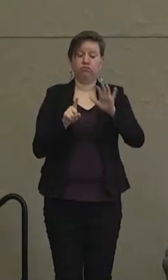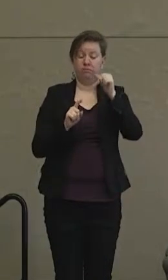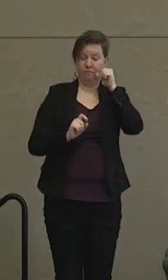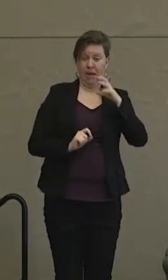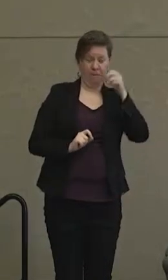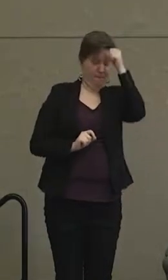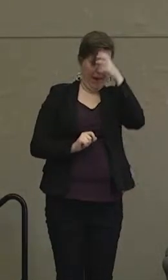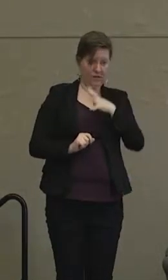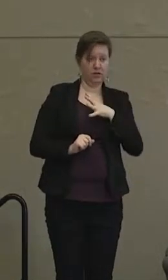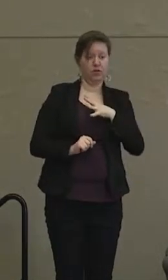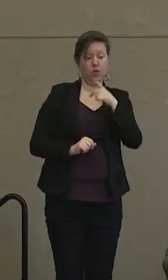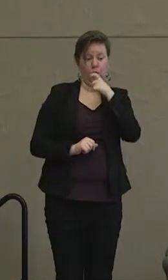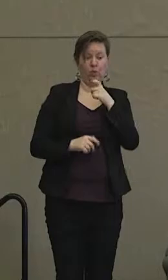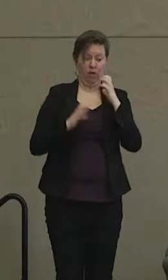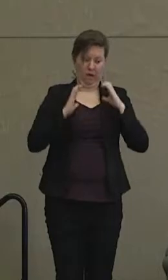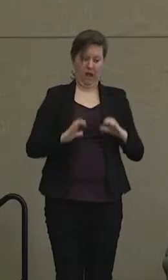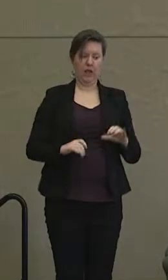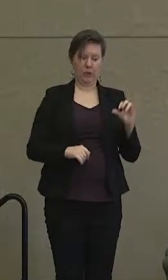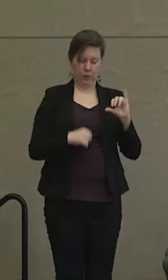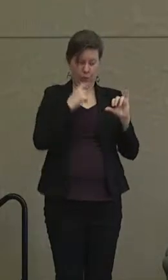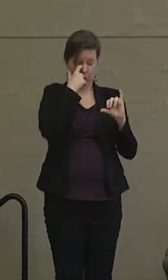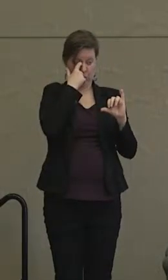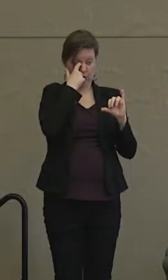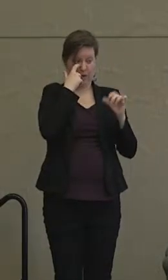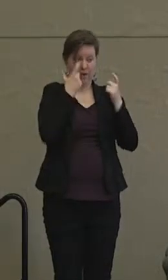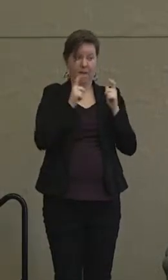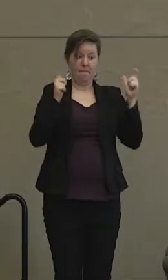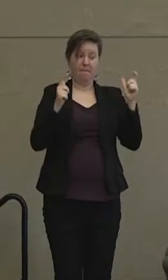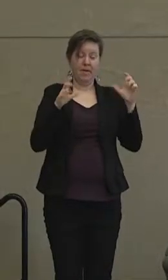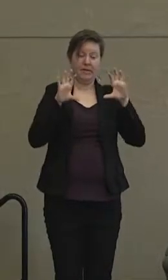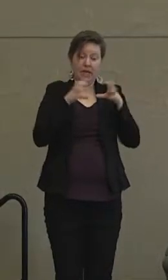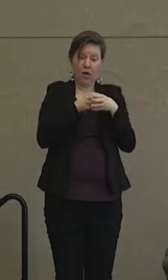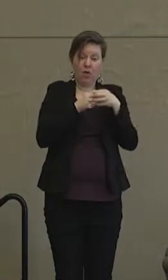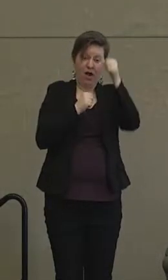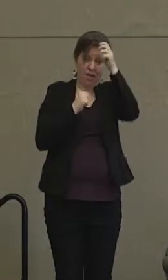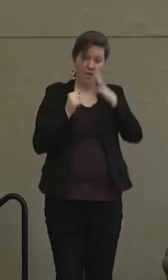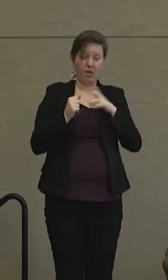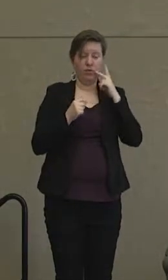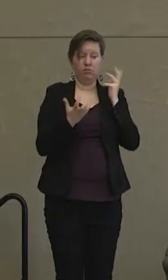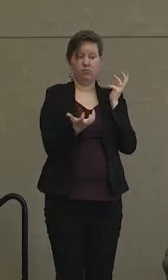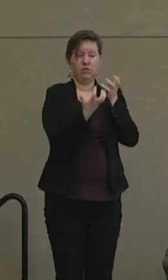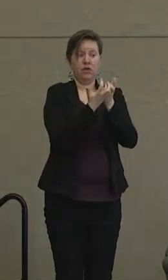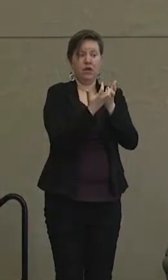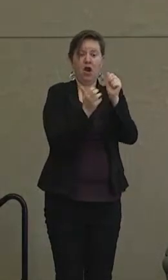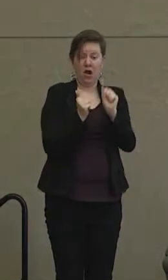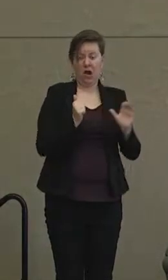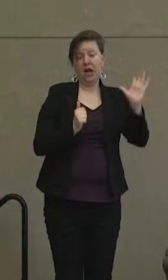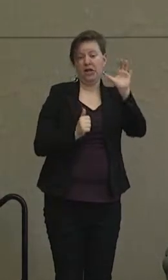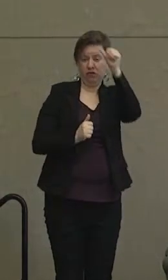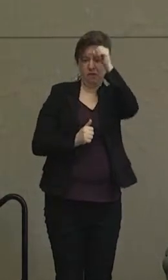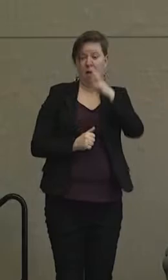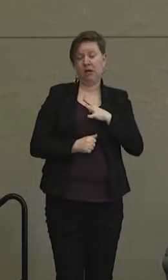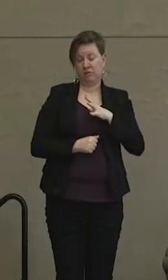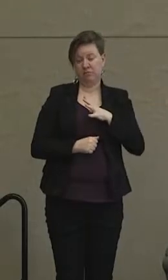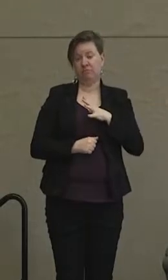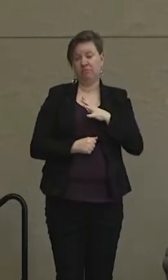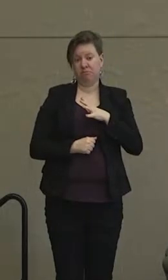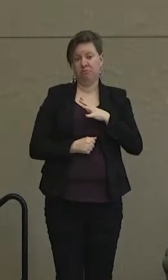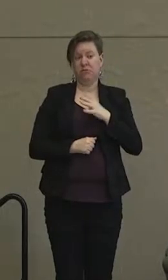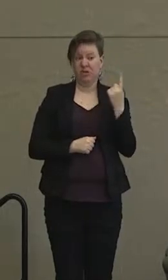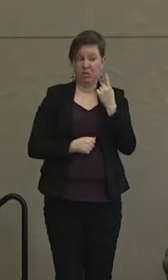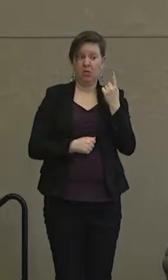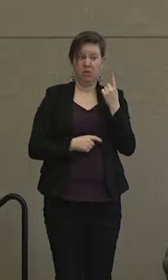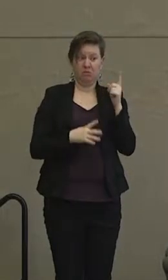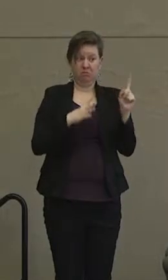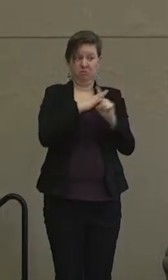the men who are our clients, the largest category of men that we seem to serve are Asian men. So again, there's something going